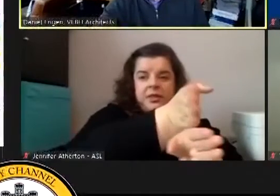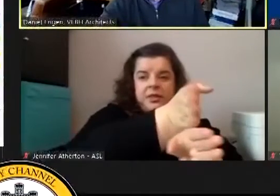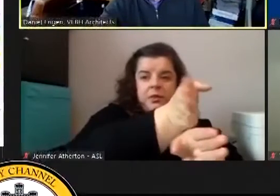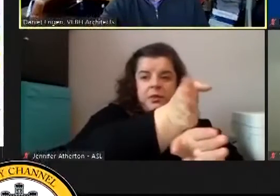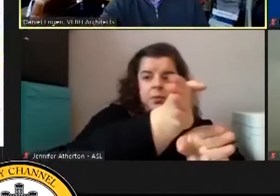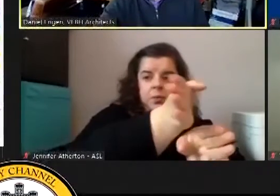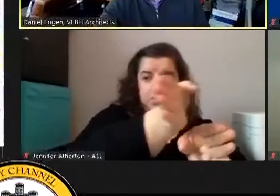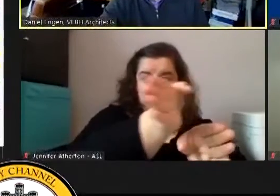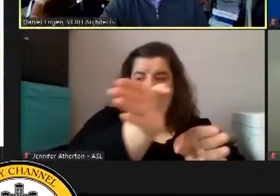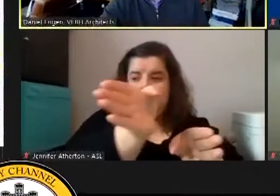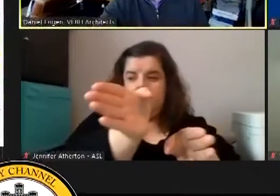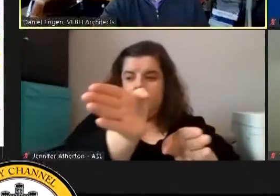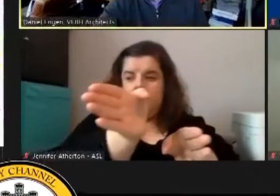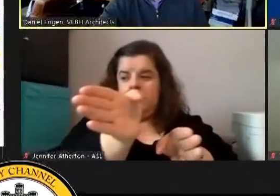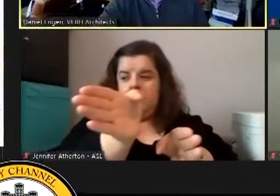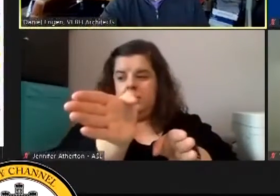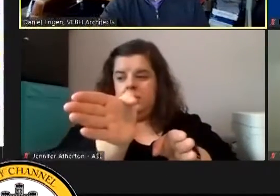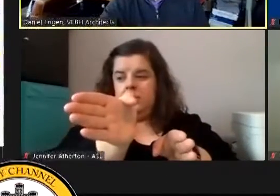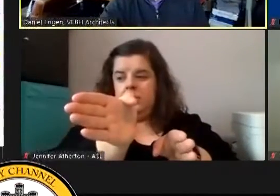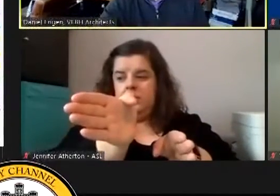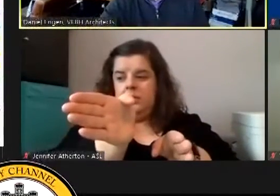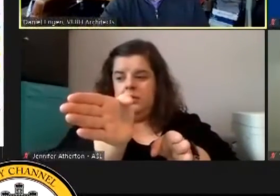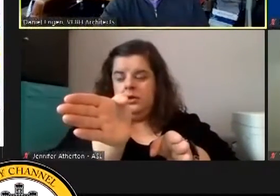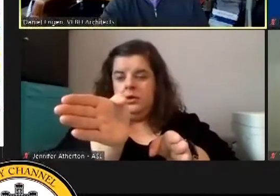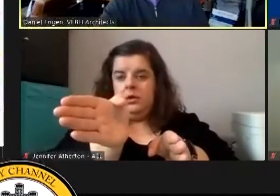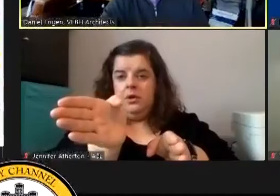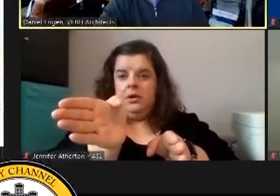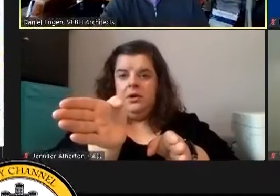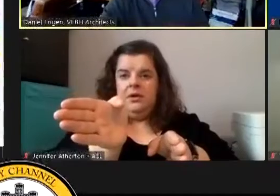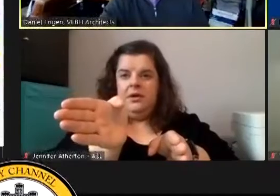then come back out. Ultimately, when